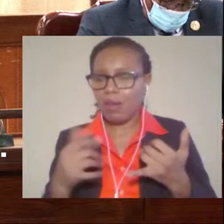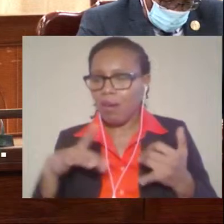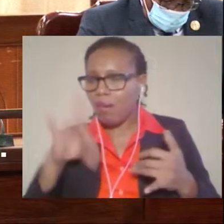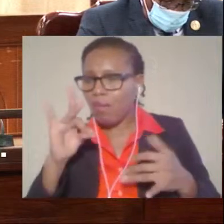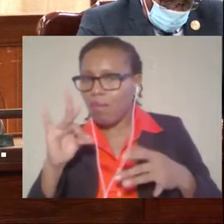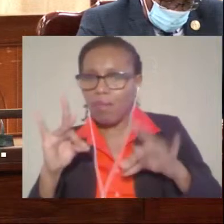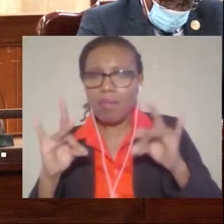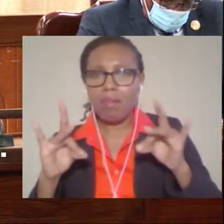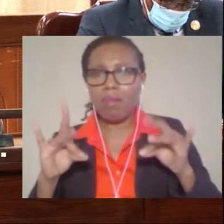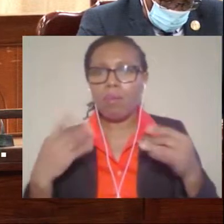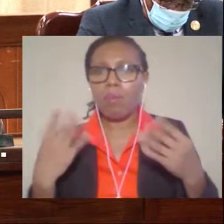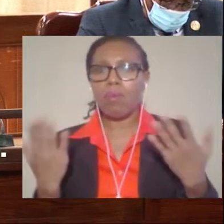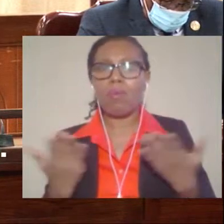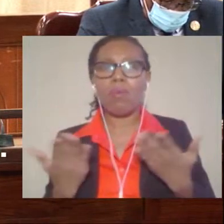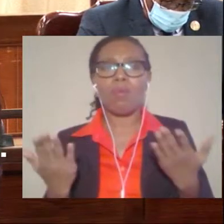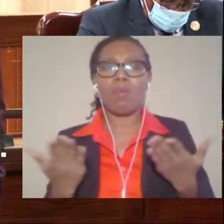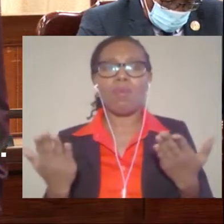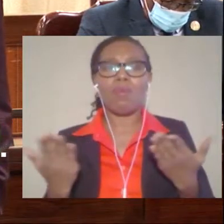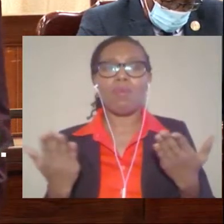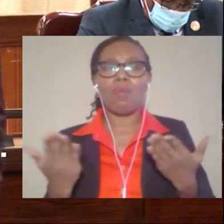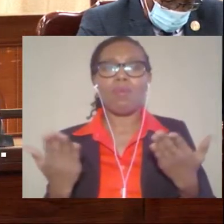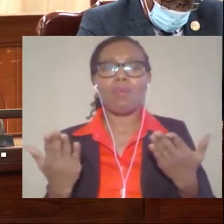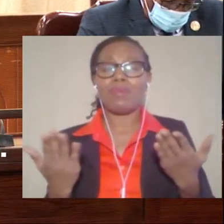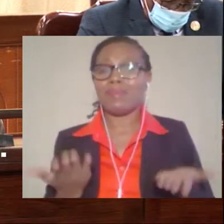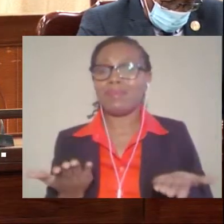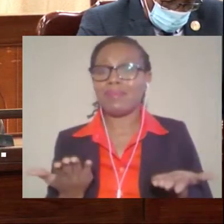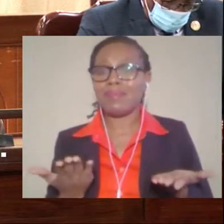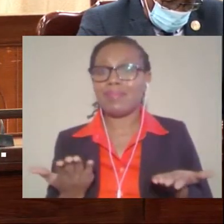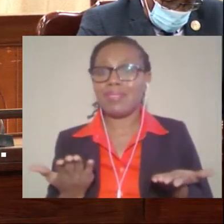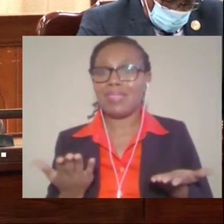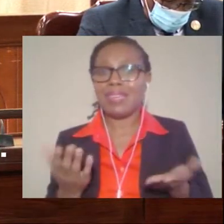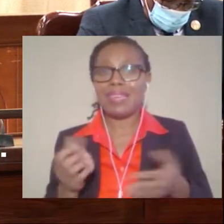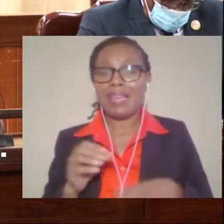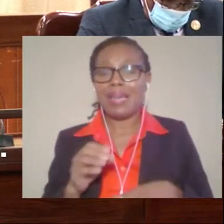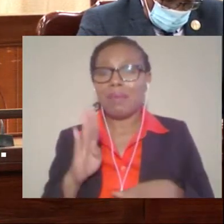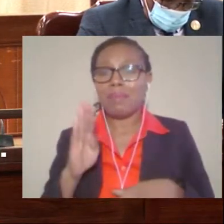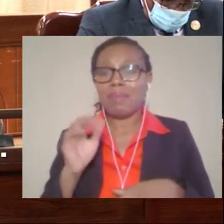the inadequacy of the capacity for storage existing at BADMC.